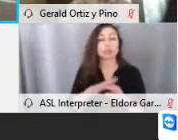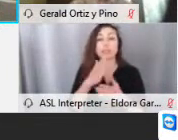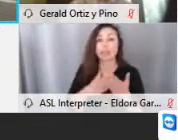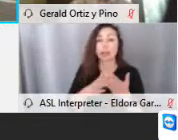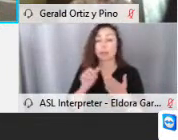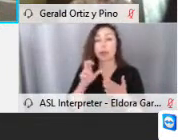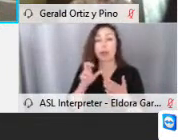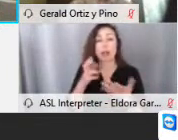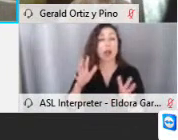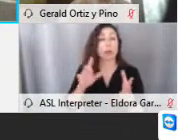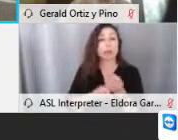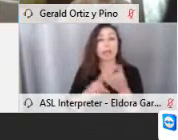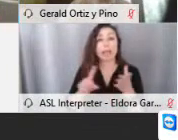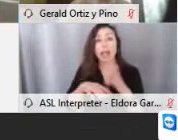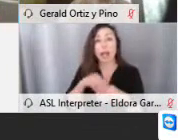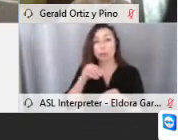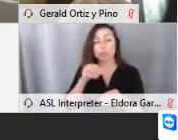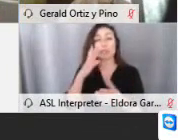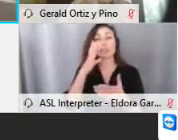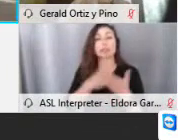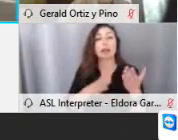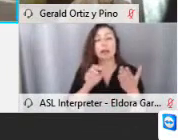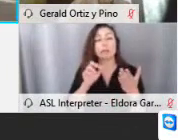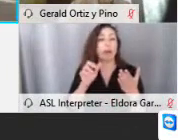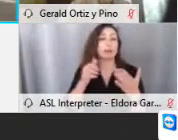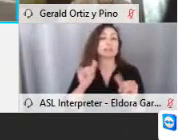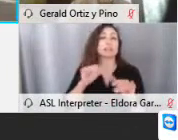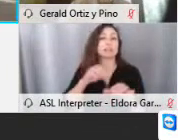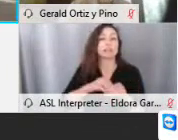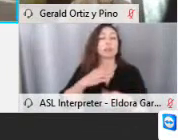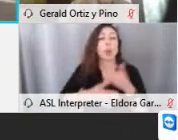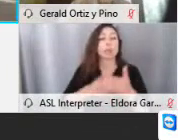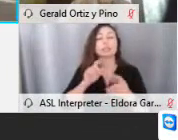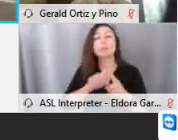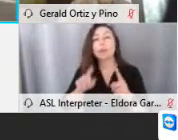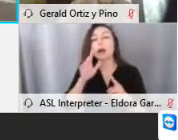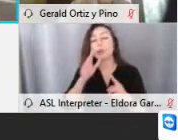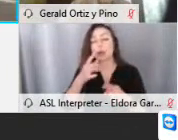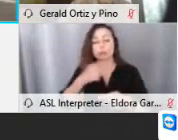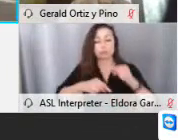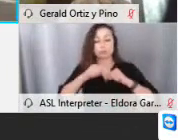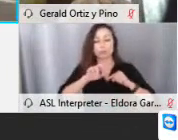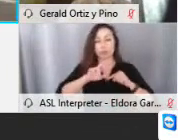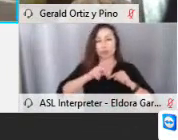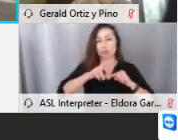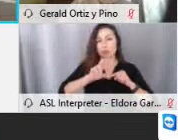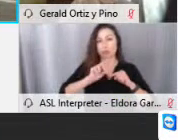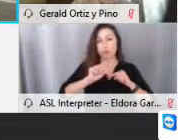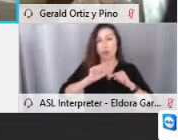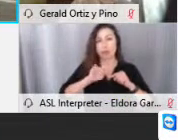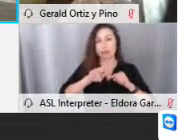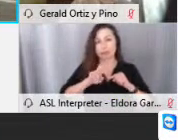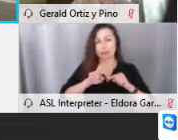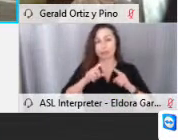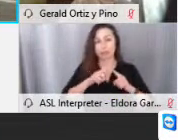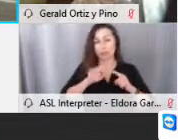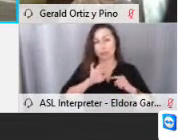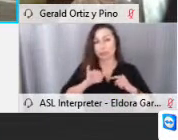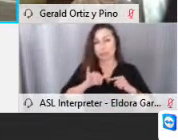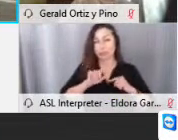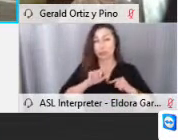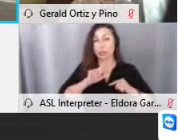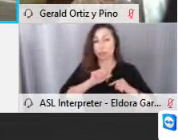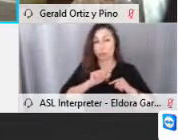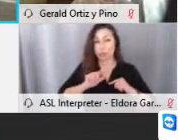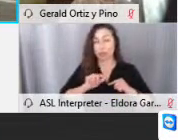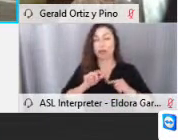them are out already, others are still in process, but they'll be retroactive into fiscal year 20 where they were